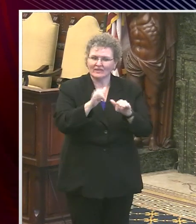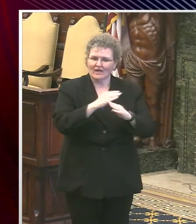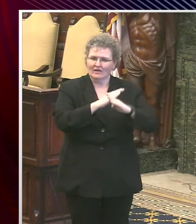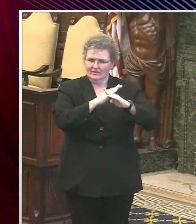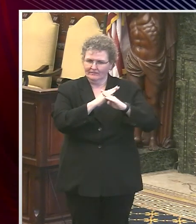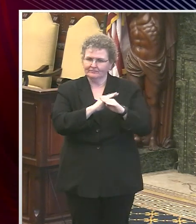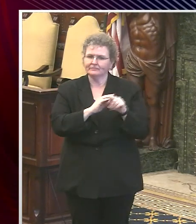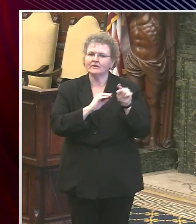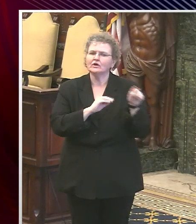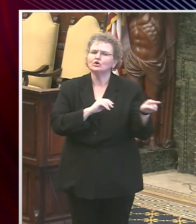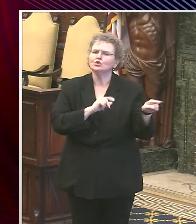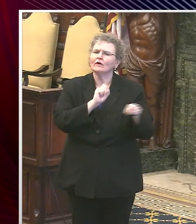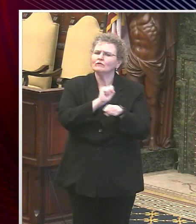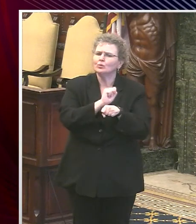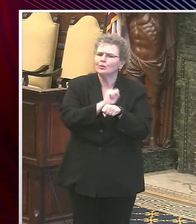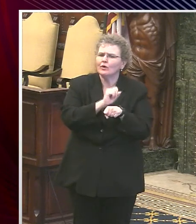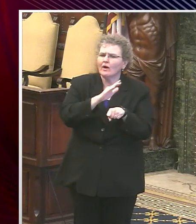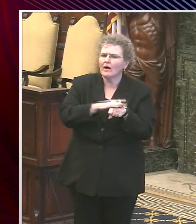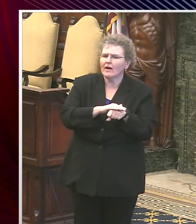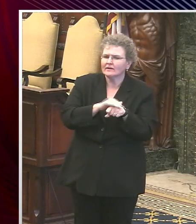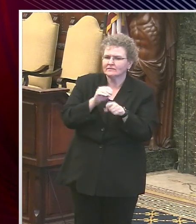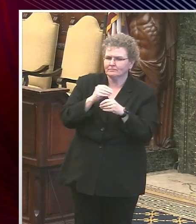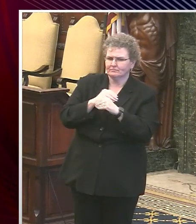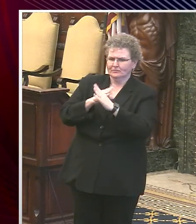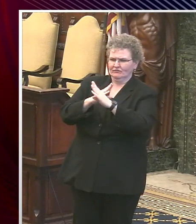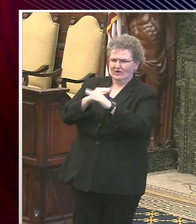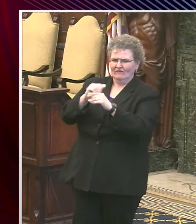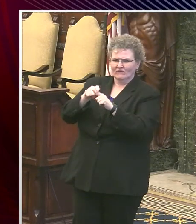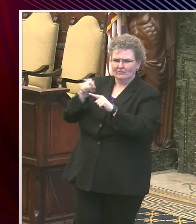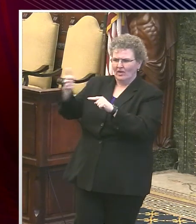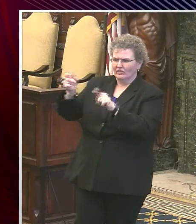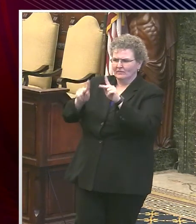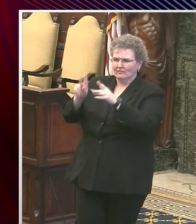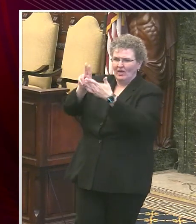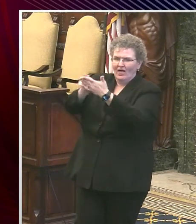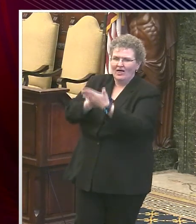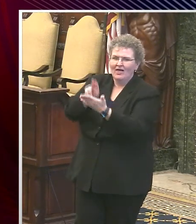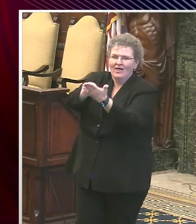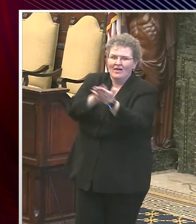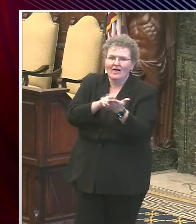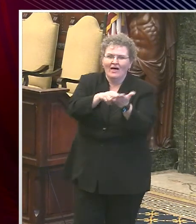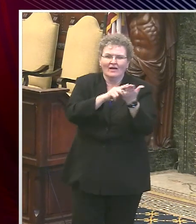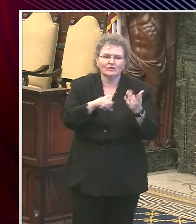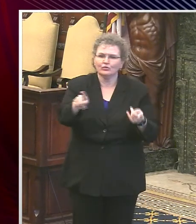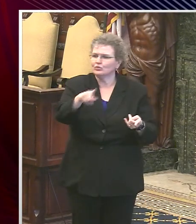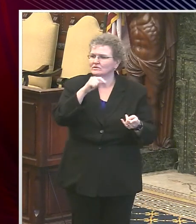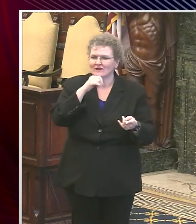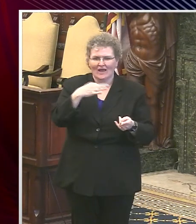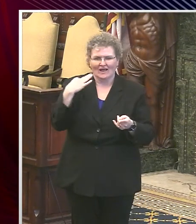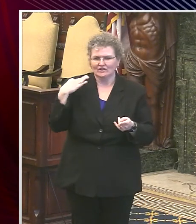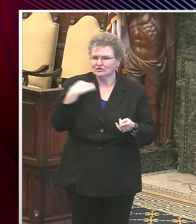that you are working on to prevent people from signing up if they are not eligible?